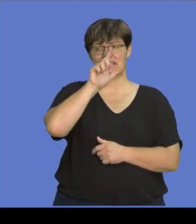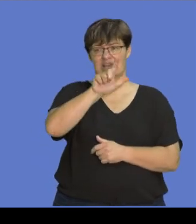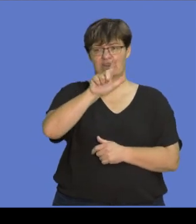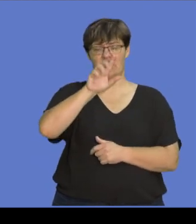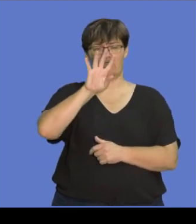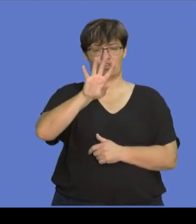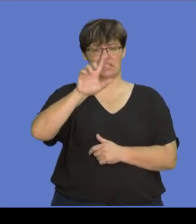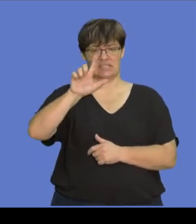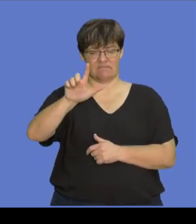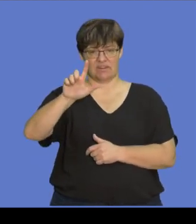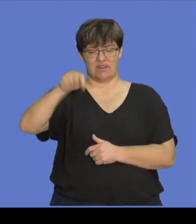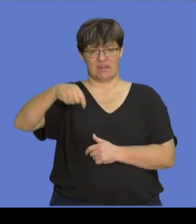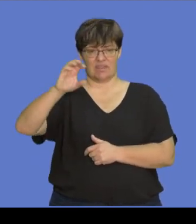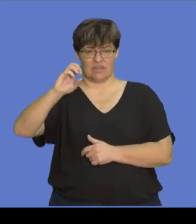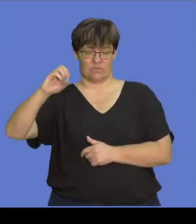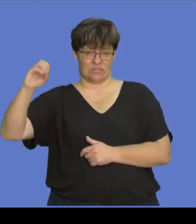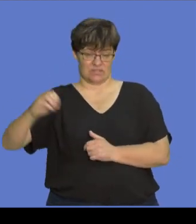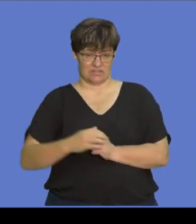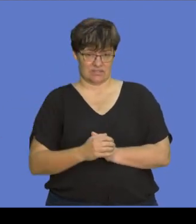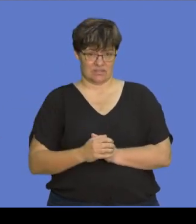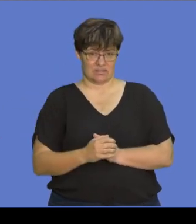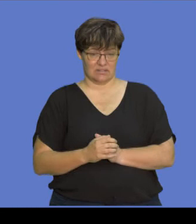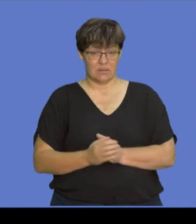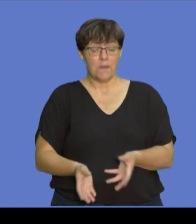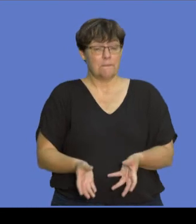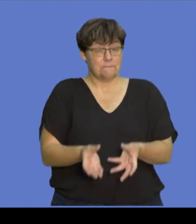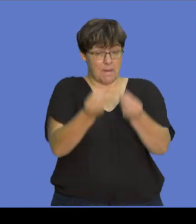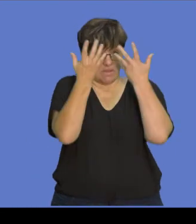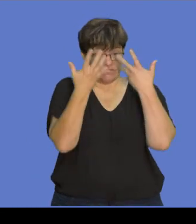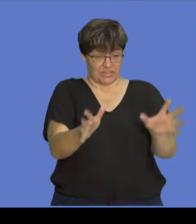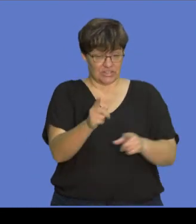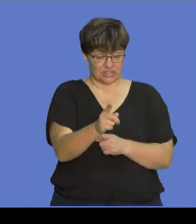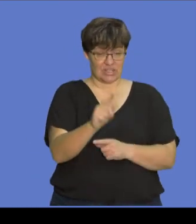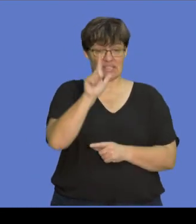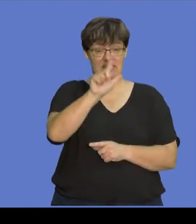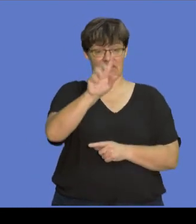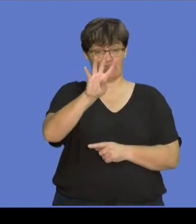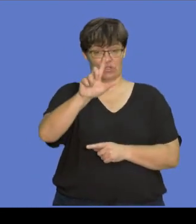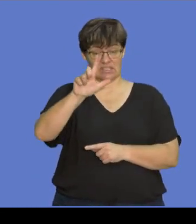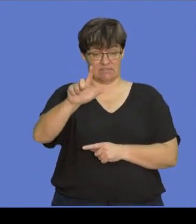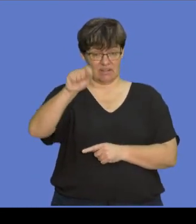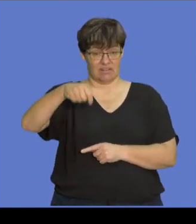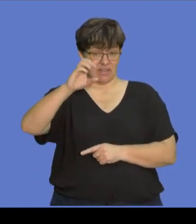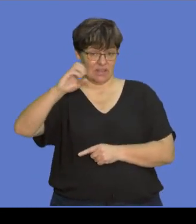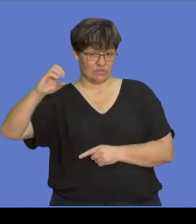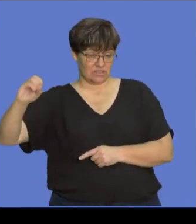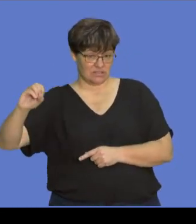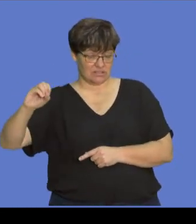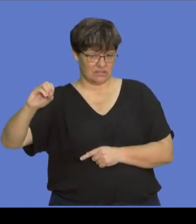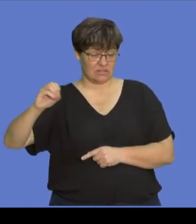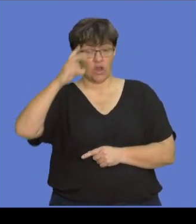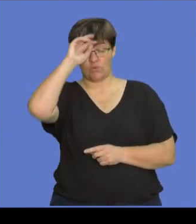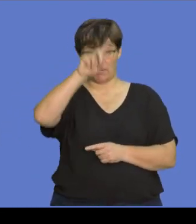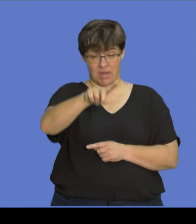747,000. Clear? Once you have your gross profit of 747,000, remember, your